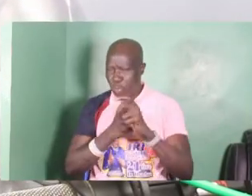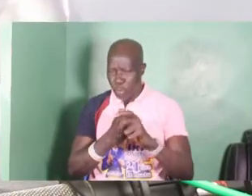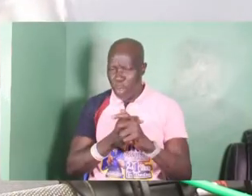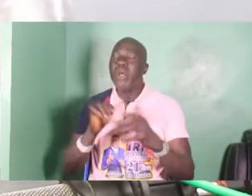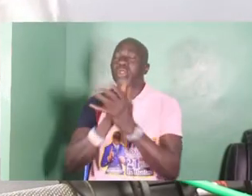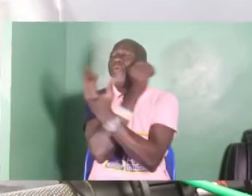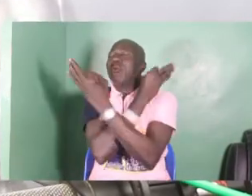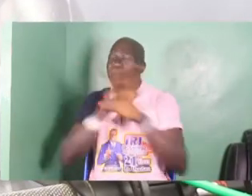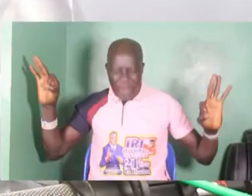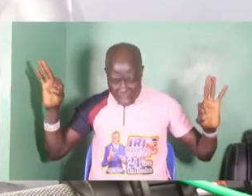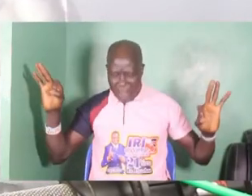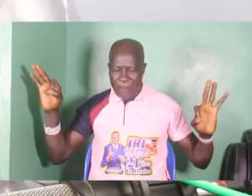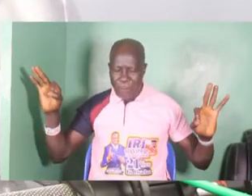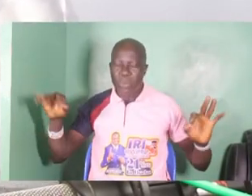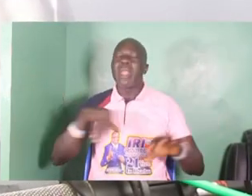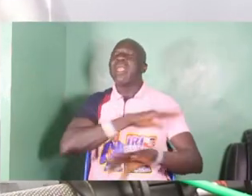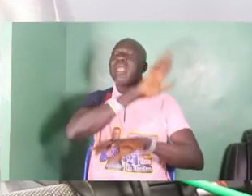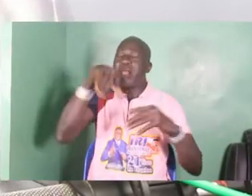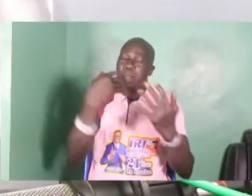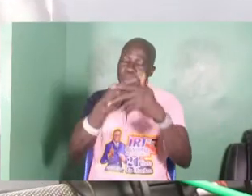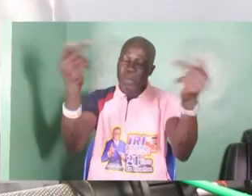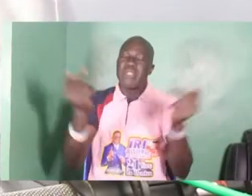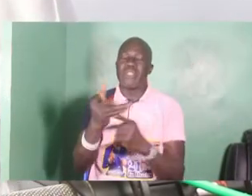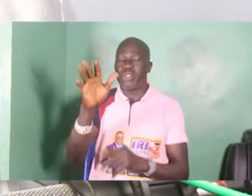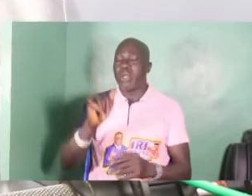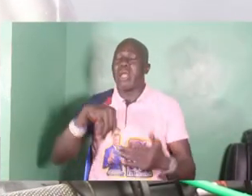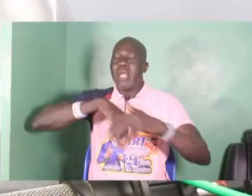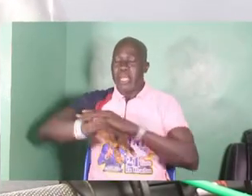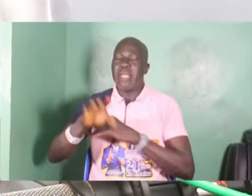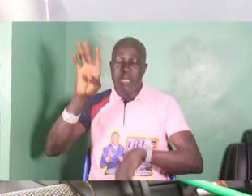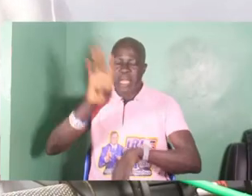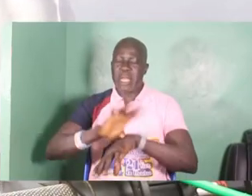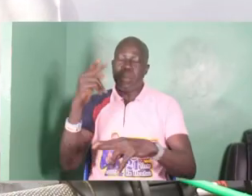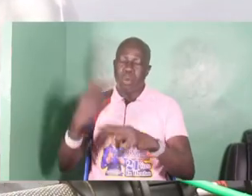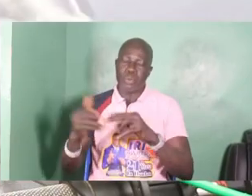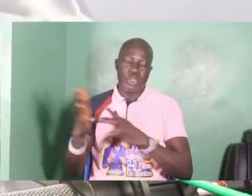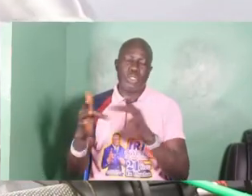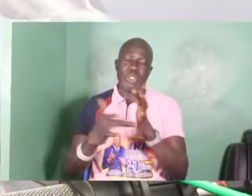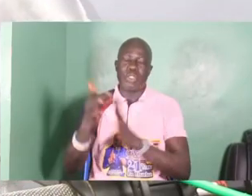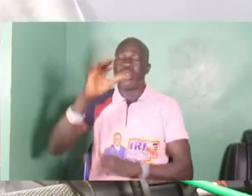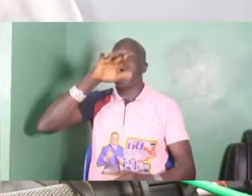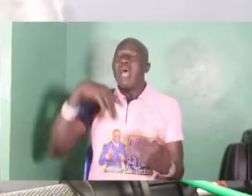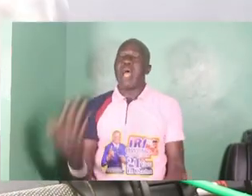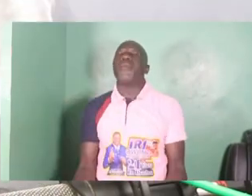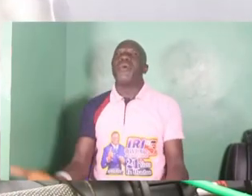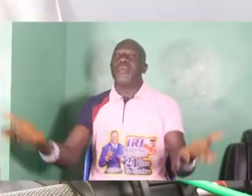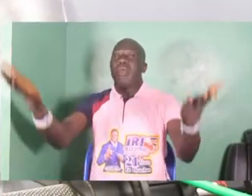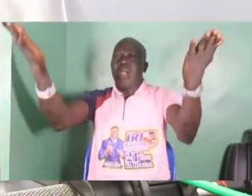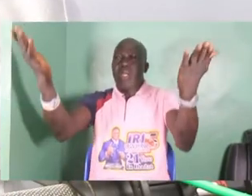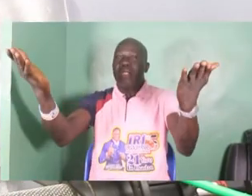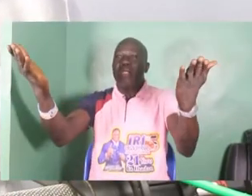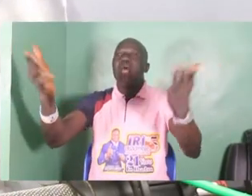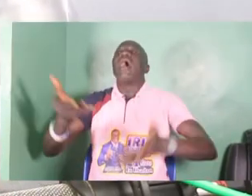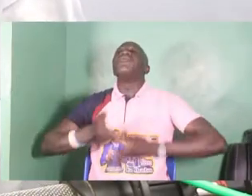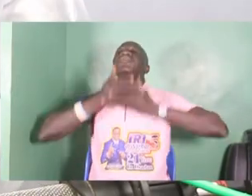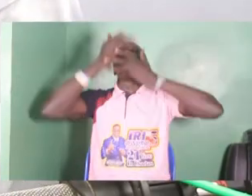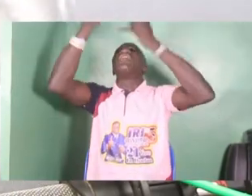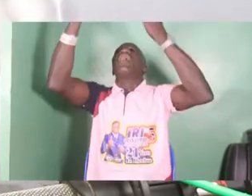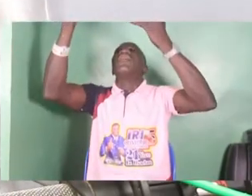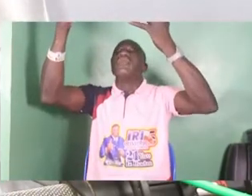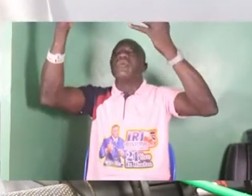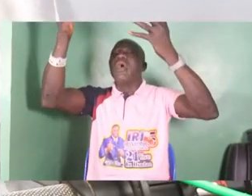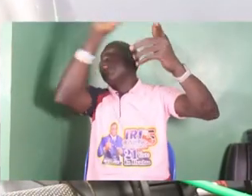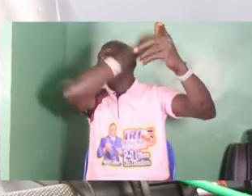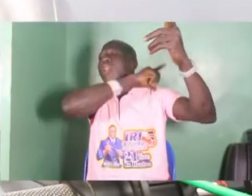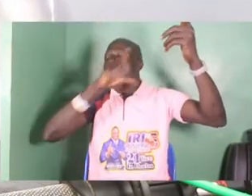Láti bọ́. To be free. Kúrò ní ipò tó wà. From that position. Ìdánìbàṣọ. In the name of Jesus. Ẹnáwó sókè. Lift up your head. Ẹ tún pé. You